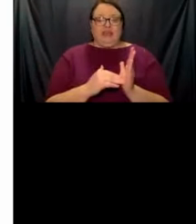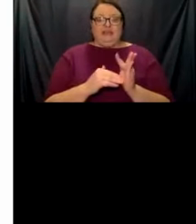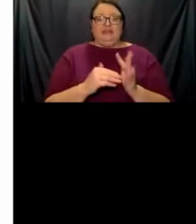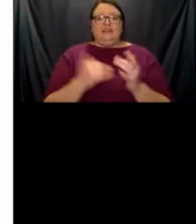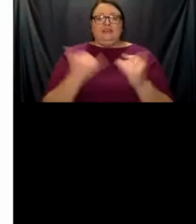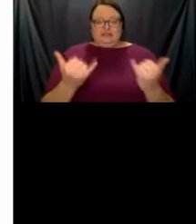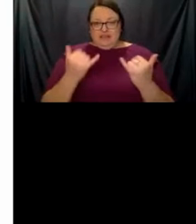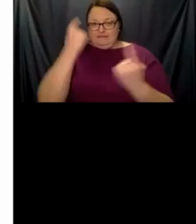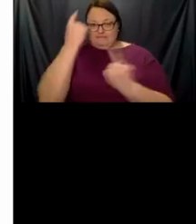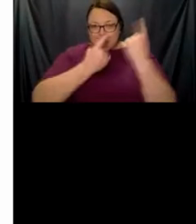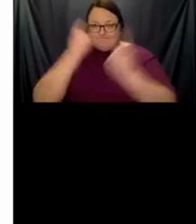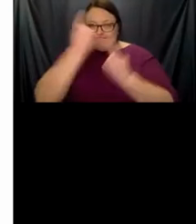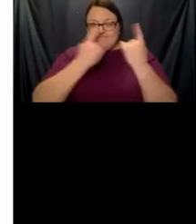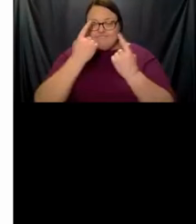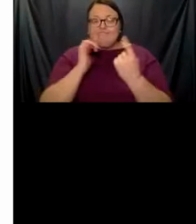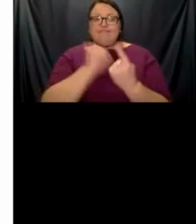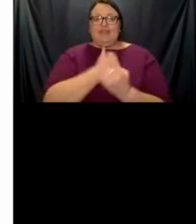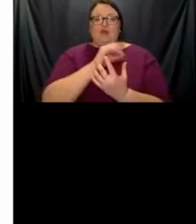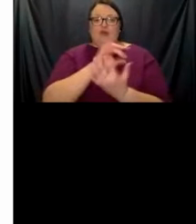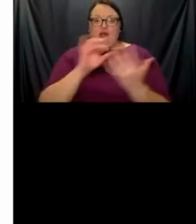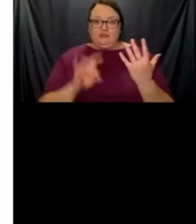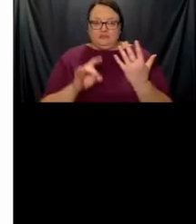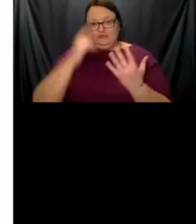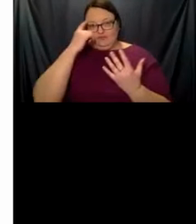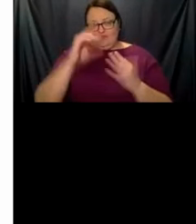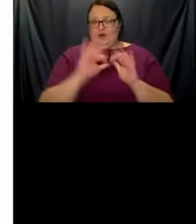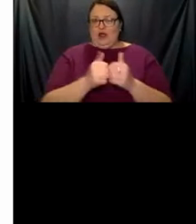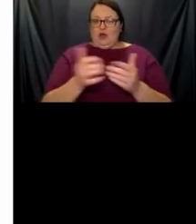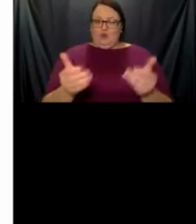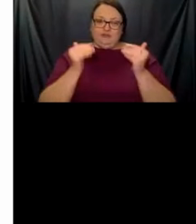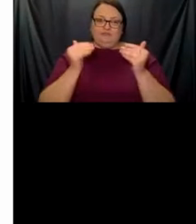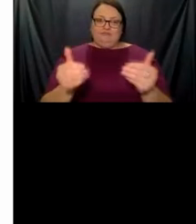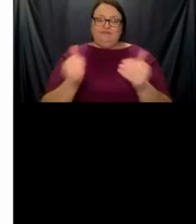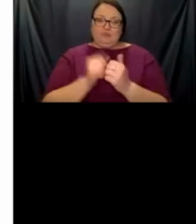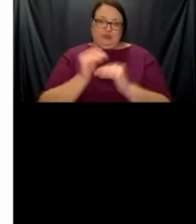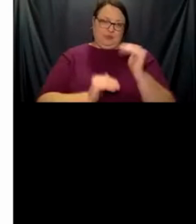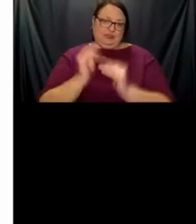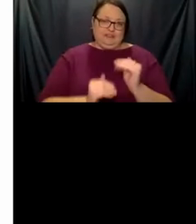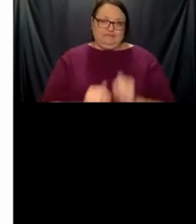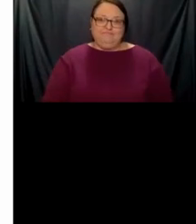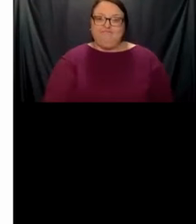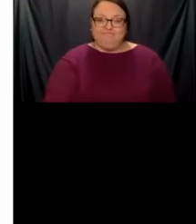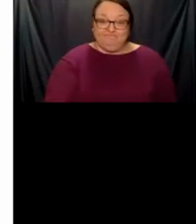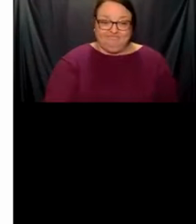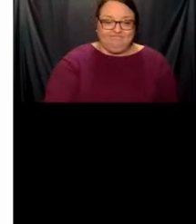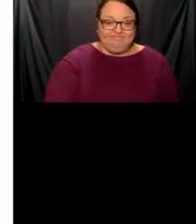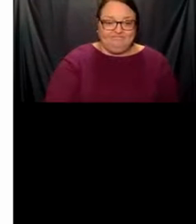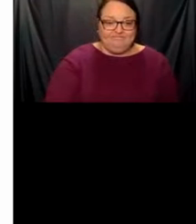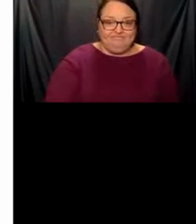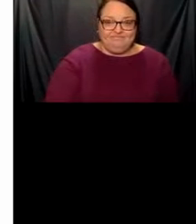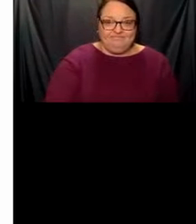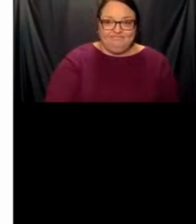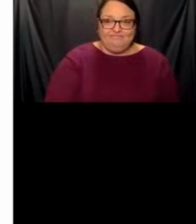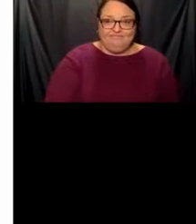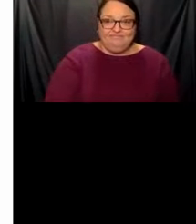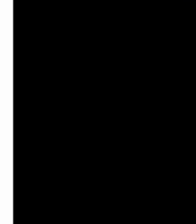este proyecto our options for how we de remodelar el edificio en octubre.